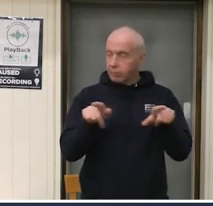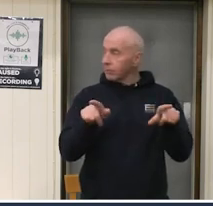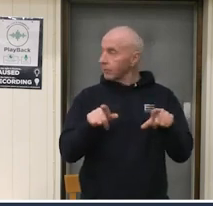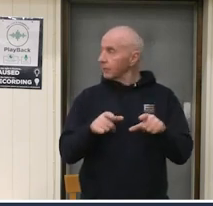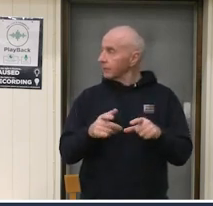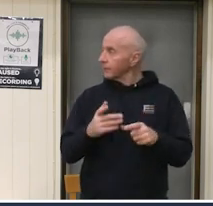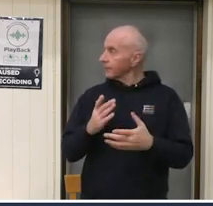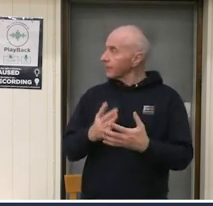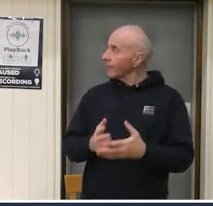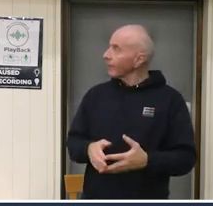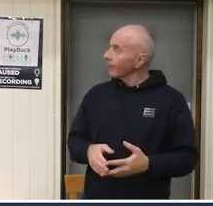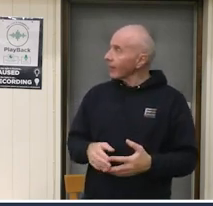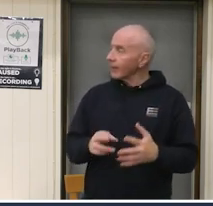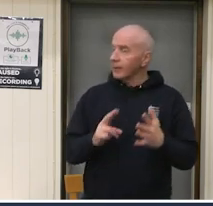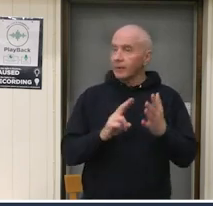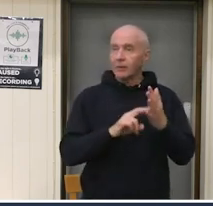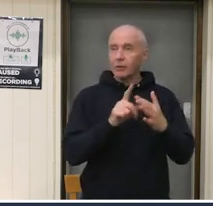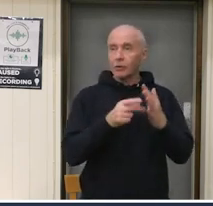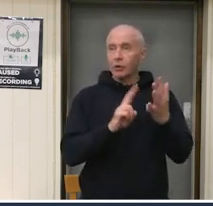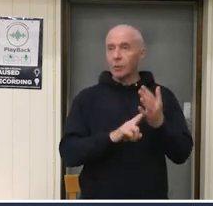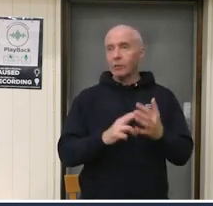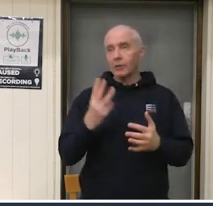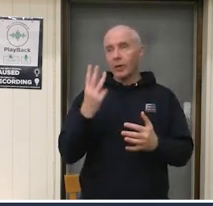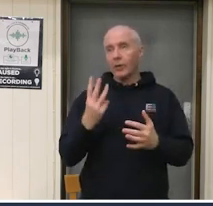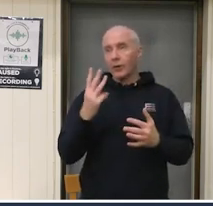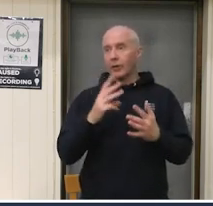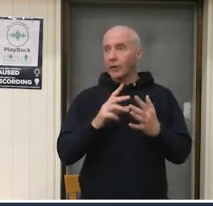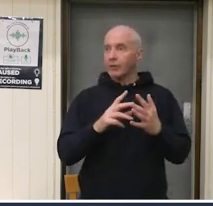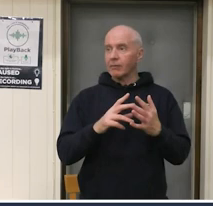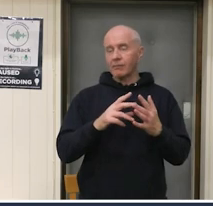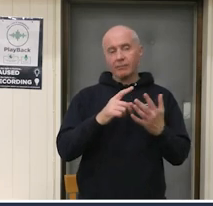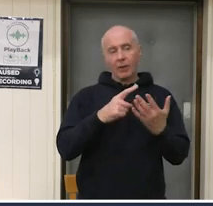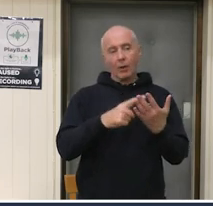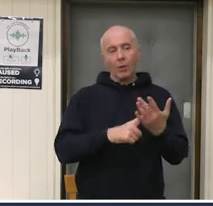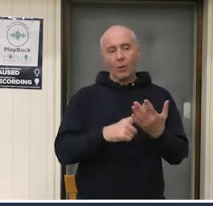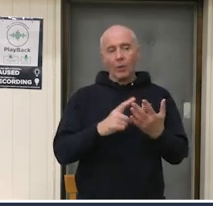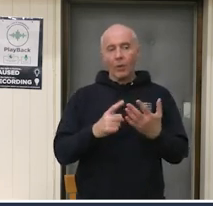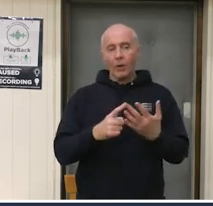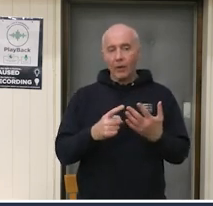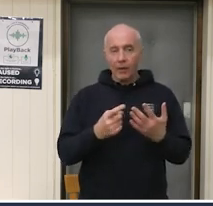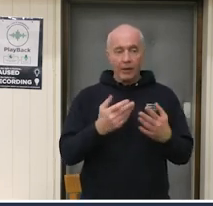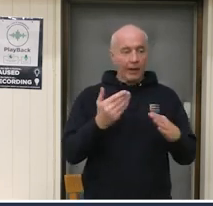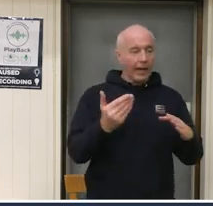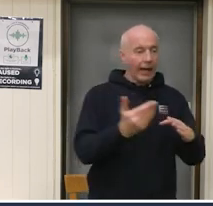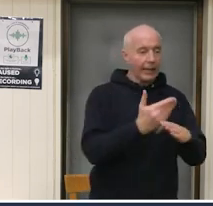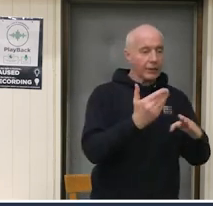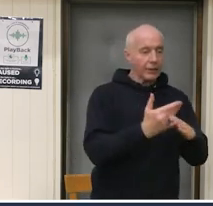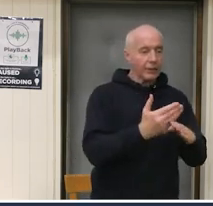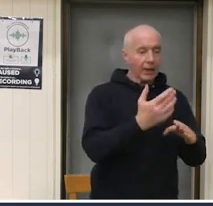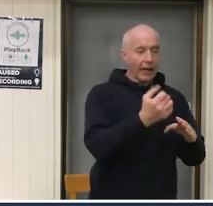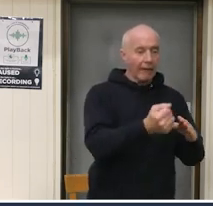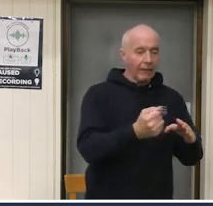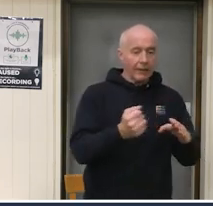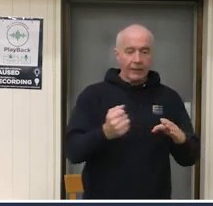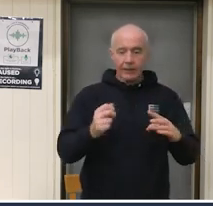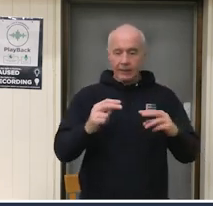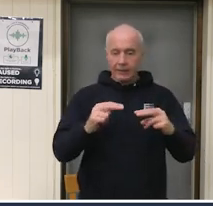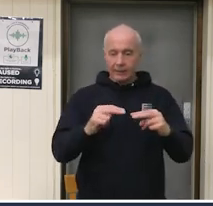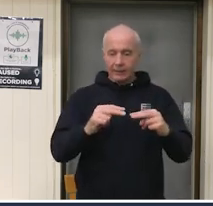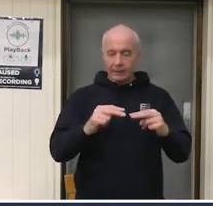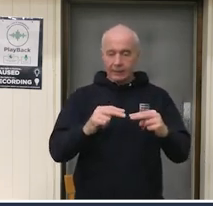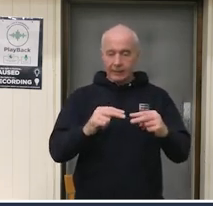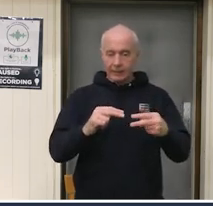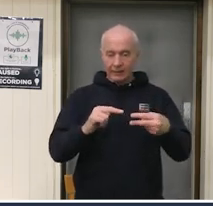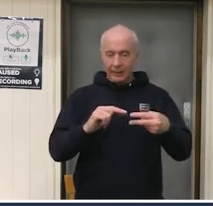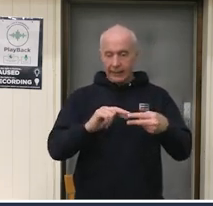oh no. Newton's third law, every action has an equal and opposite reaction, right? Like, just like when you let air out